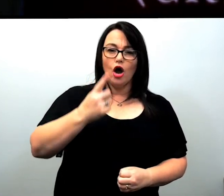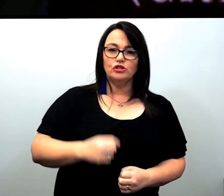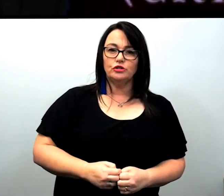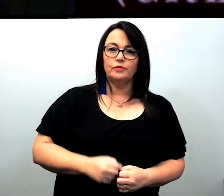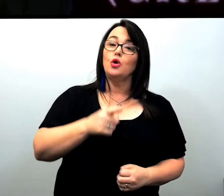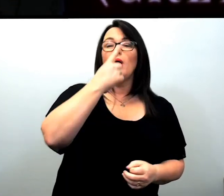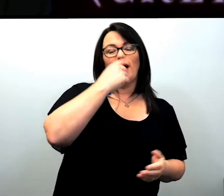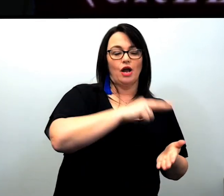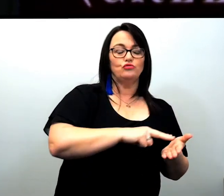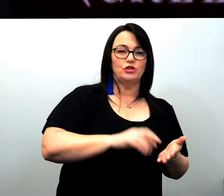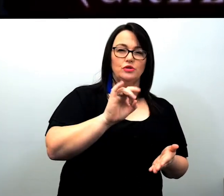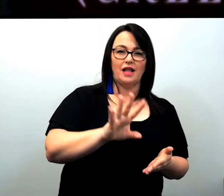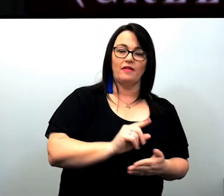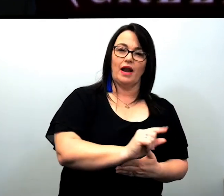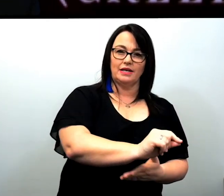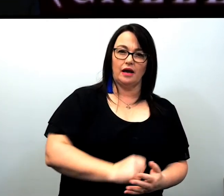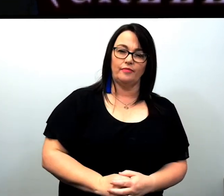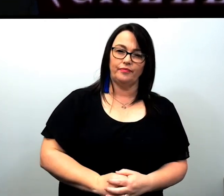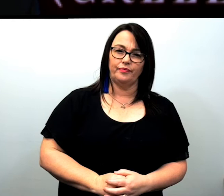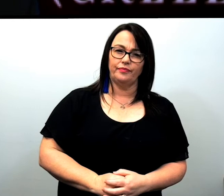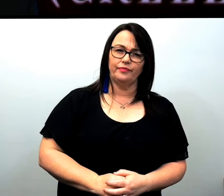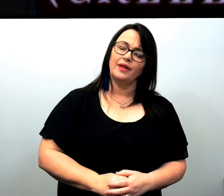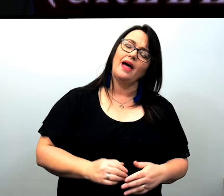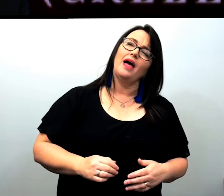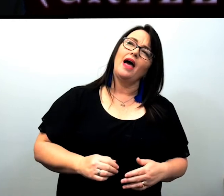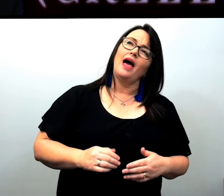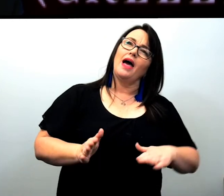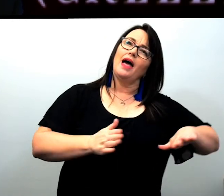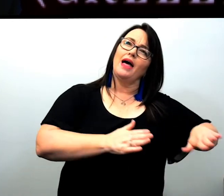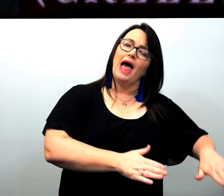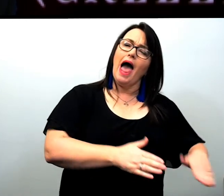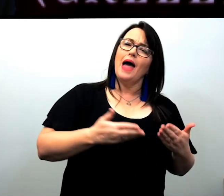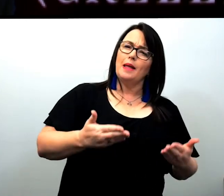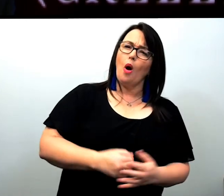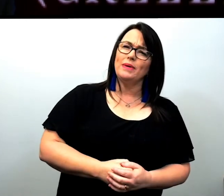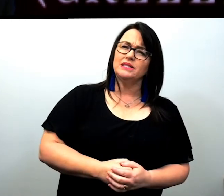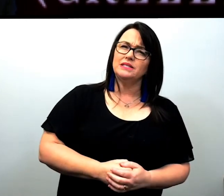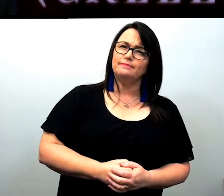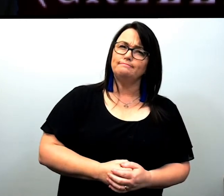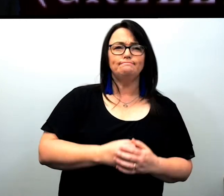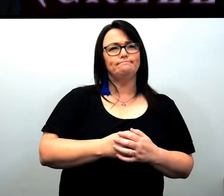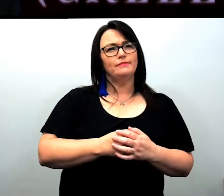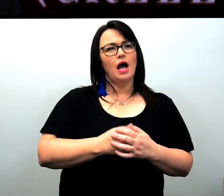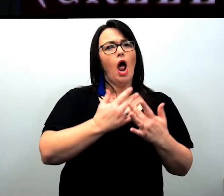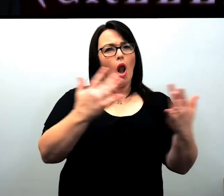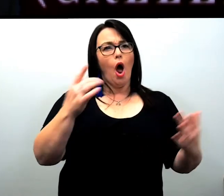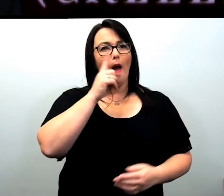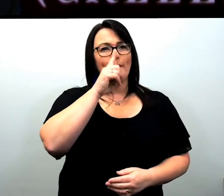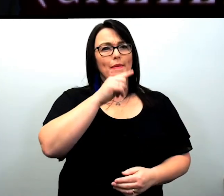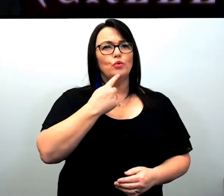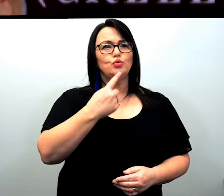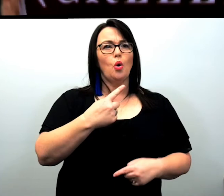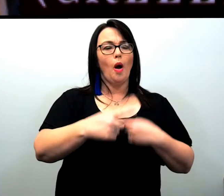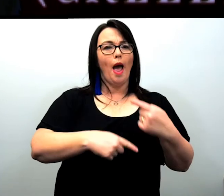tell you what I believe the church's role is in the new norm. It's to bring a heavenly norm, not an earthly